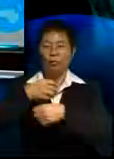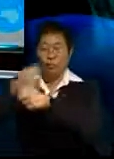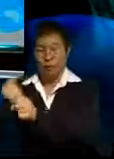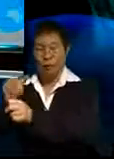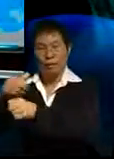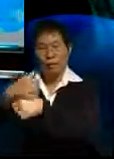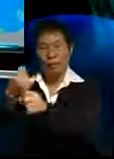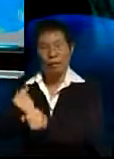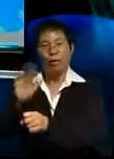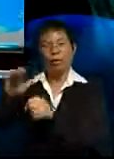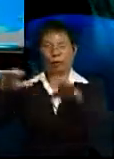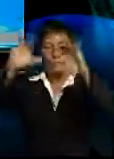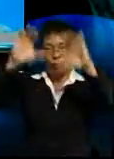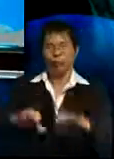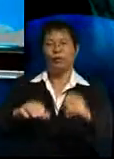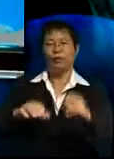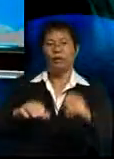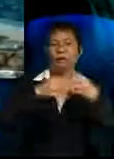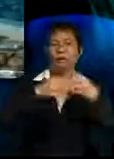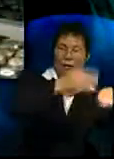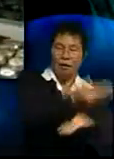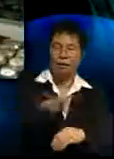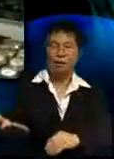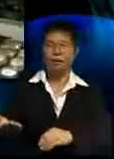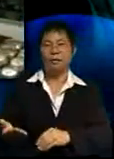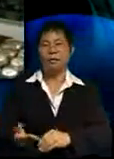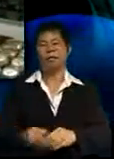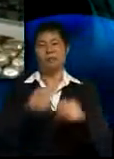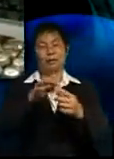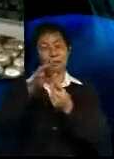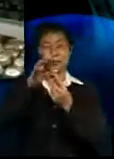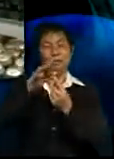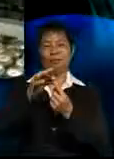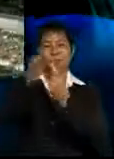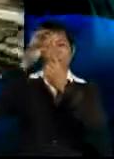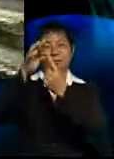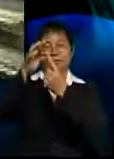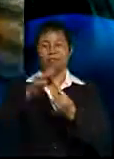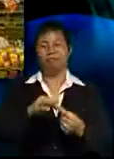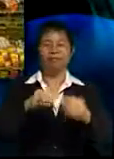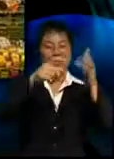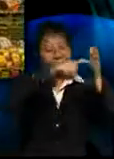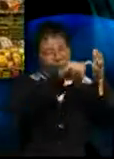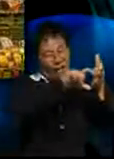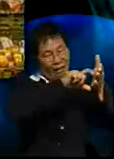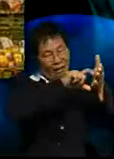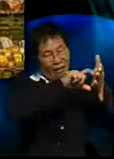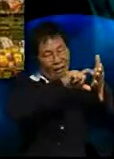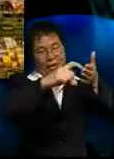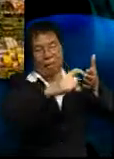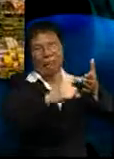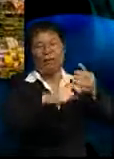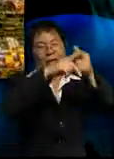own ways and manners to market their products. They use stylish packaging techniques with interesting labels and